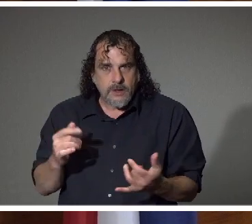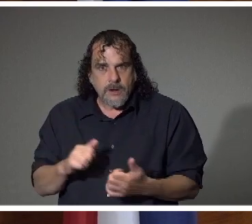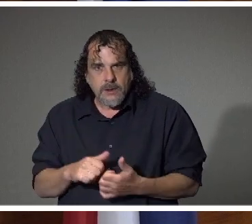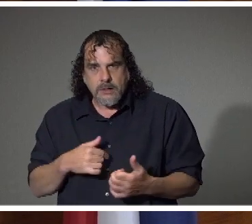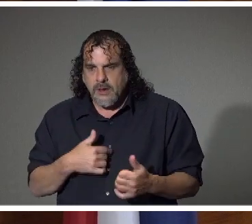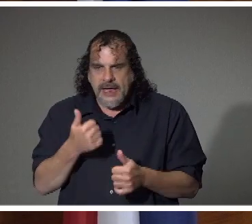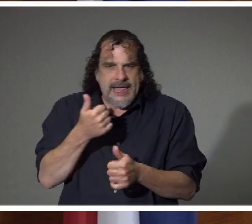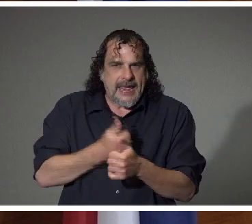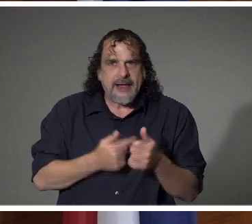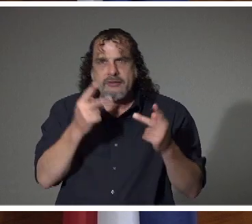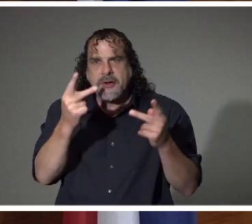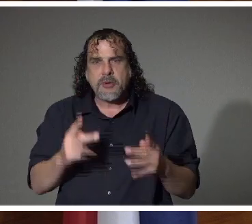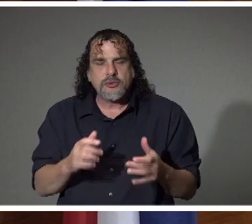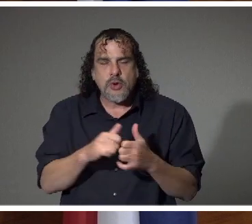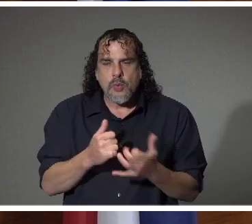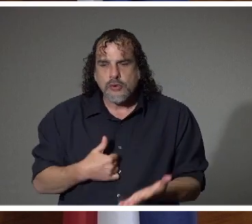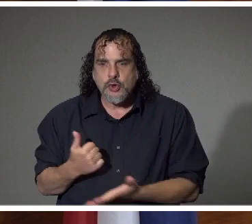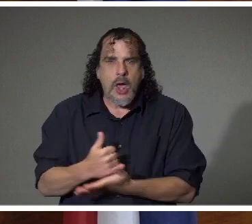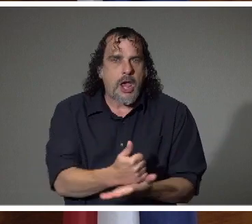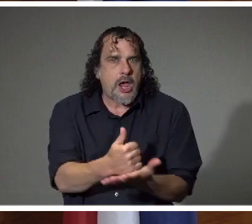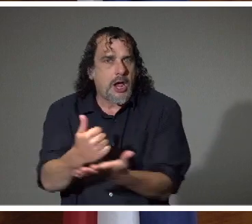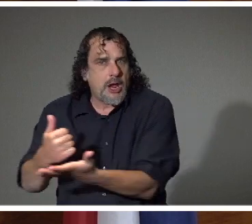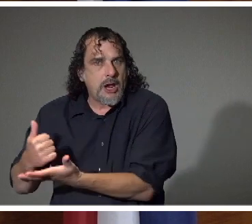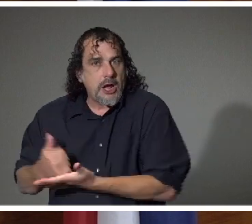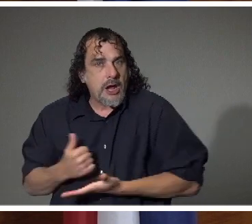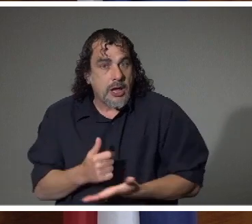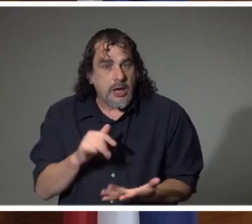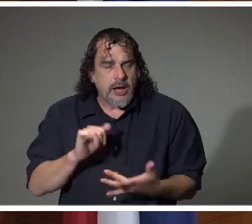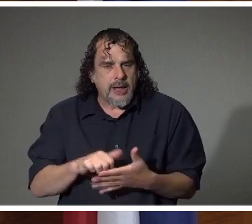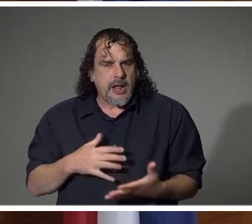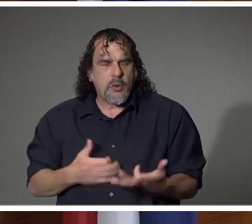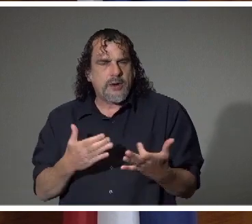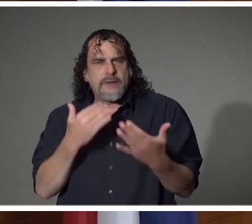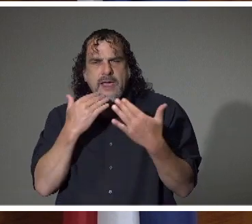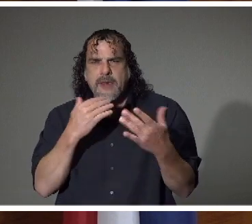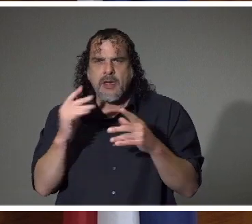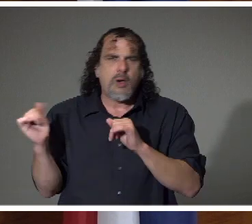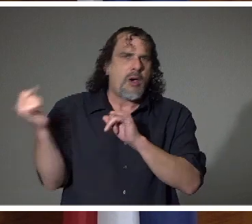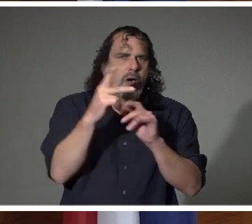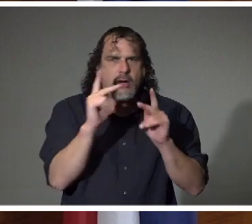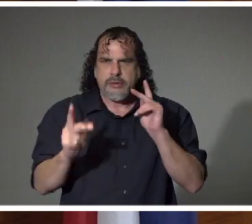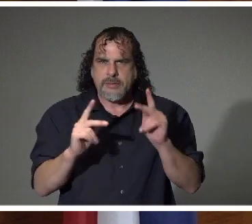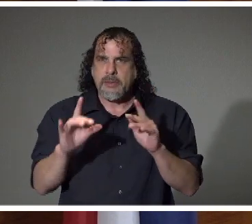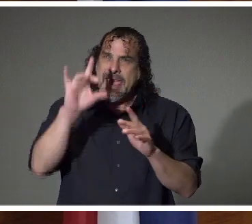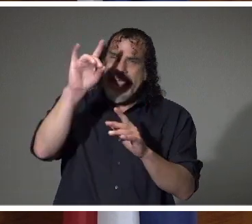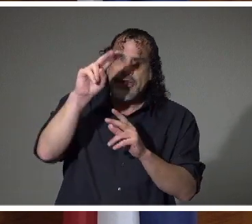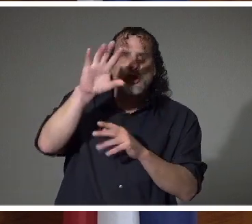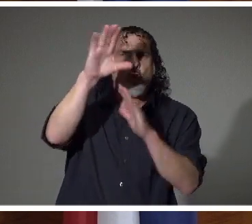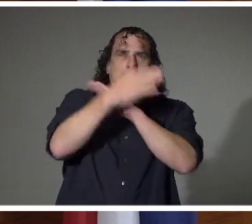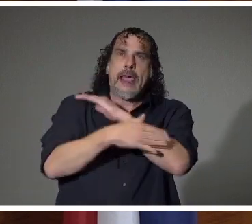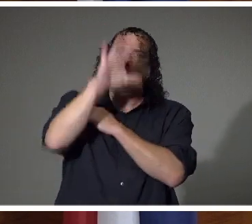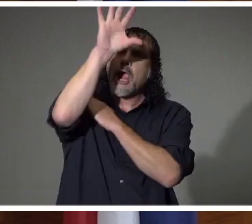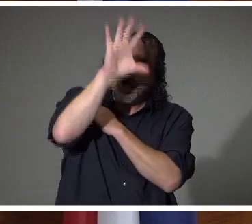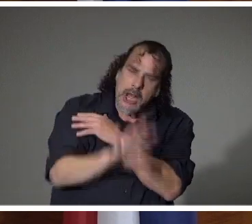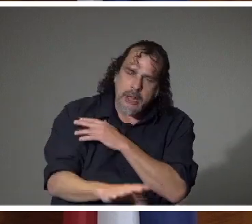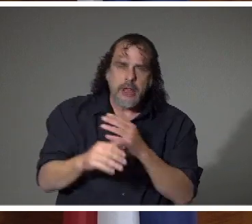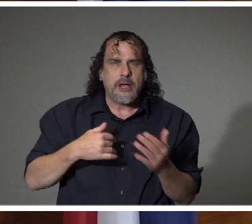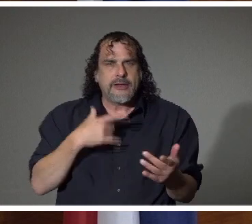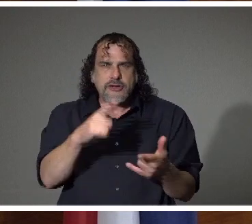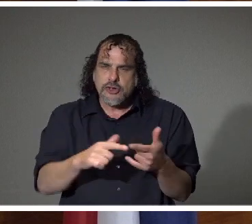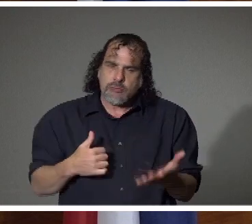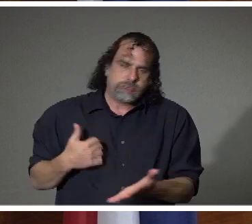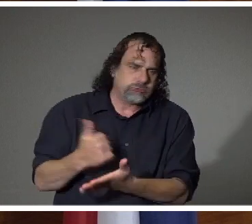is willing and wants to step up and help. And I just want to thank people from all across the state, all 82 counties, for your willingness to do what's